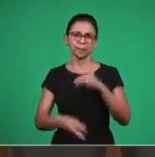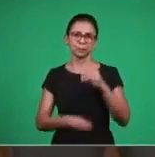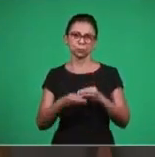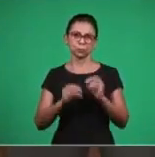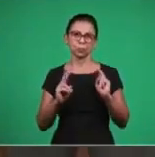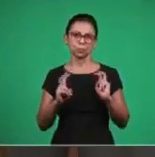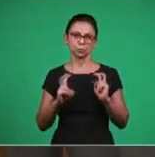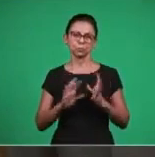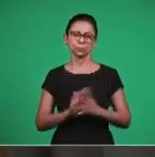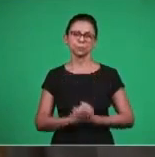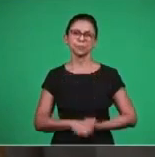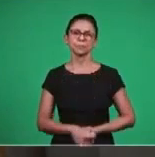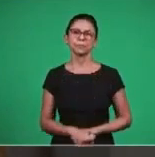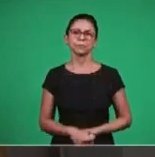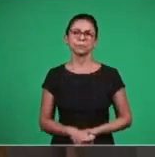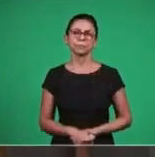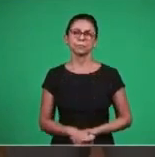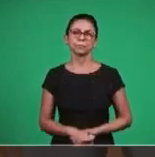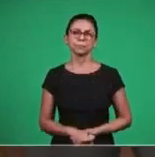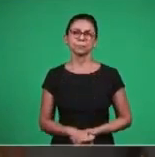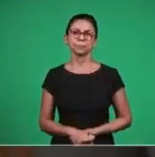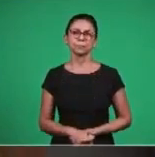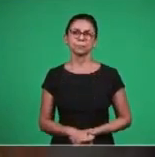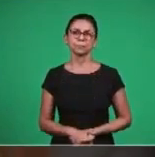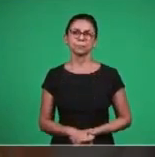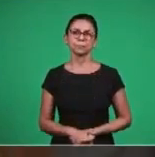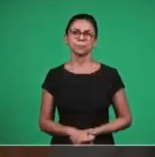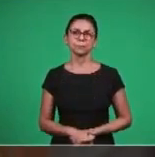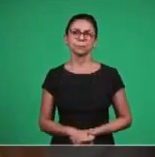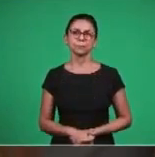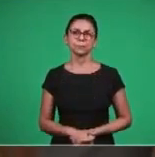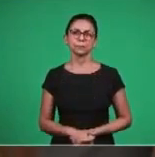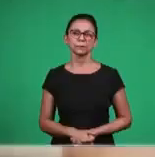Well, we don't have much time left.